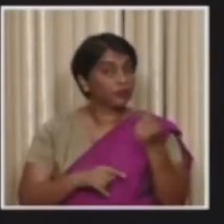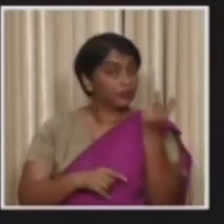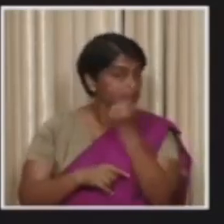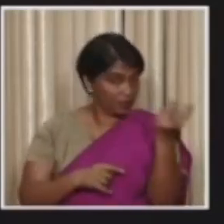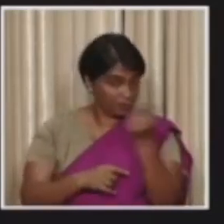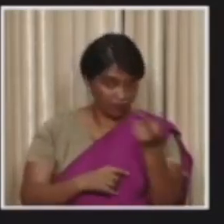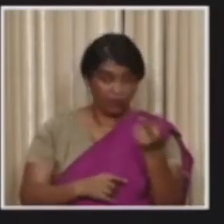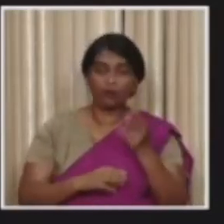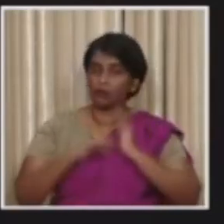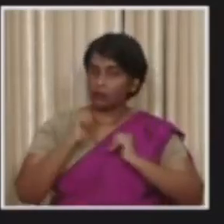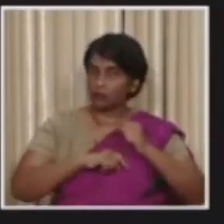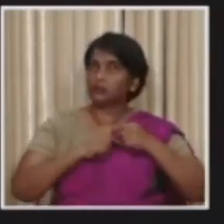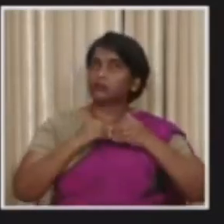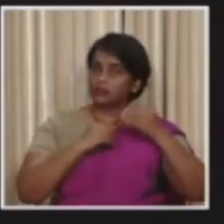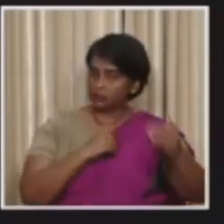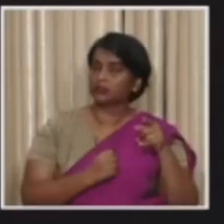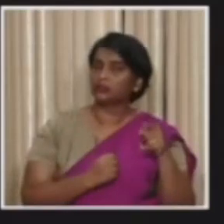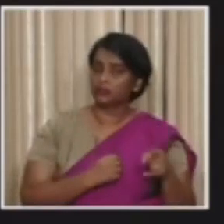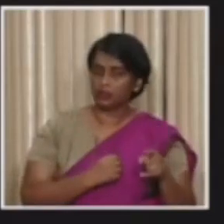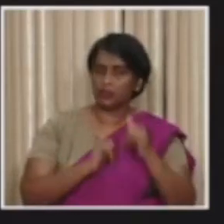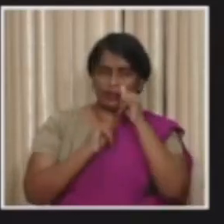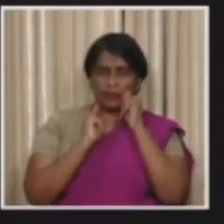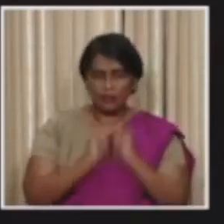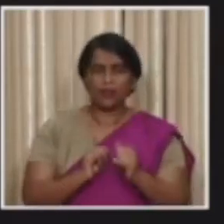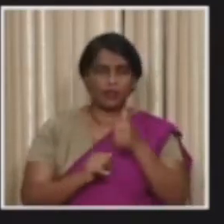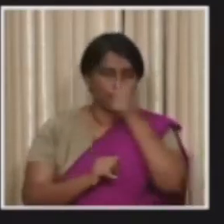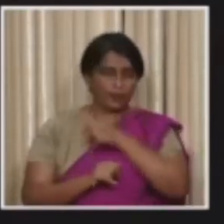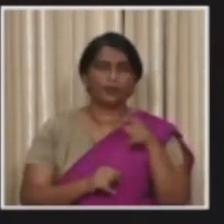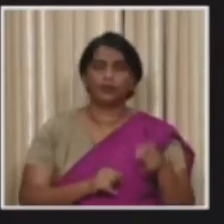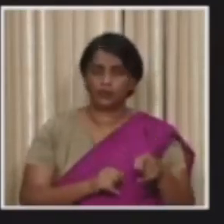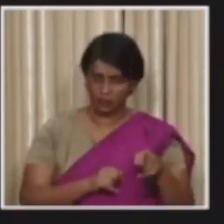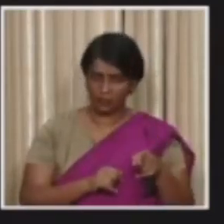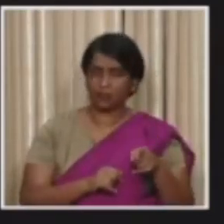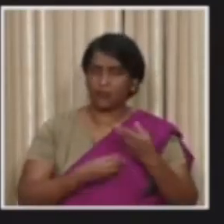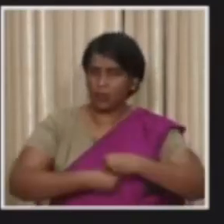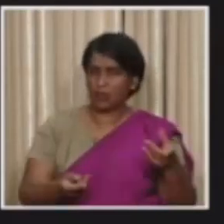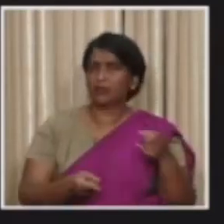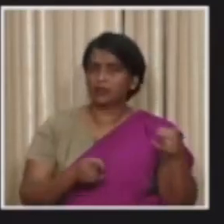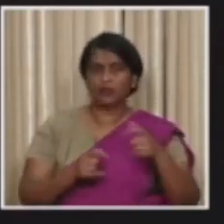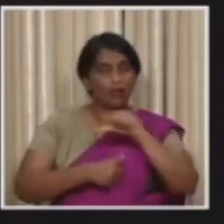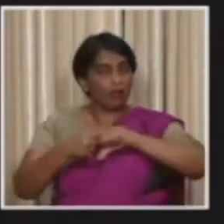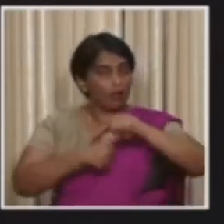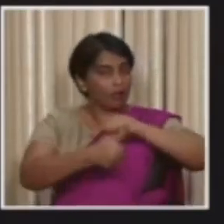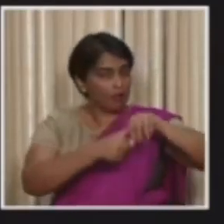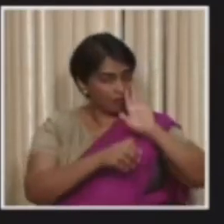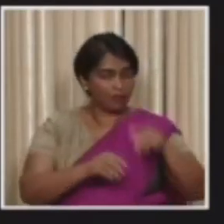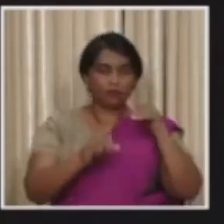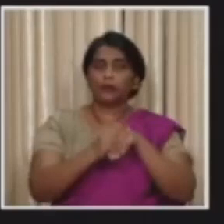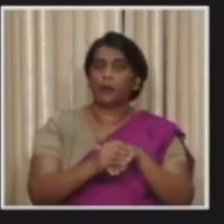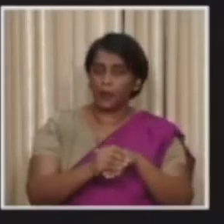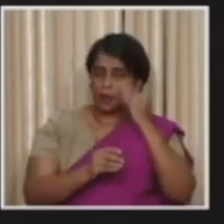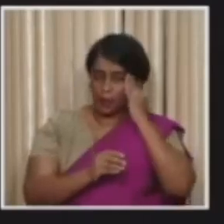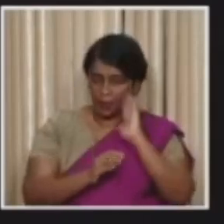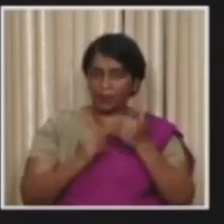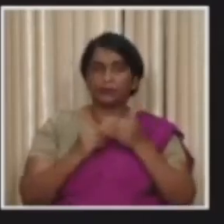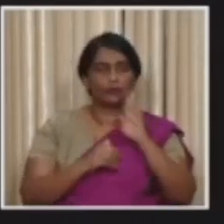must ensure the independence of these institutions. Very, very important. That's the crux of the matter. This is only